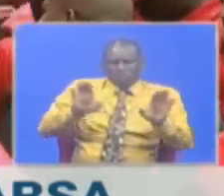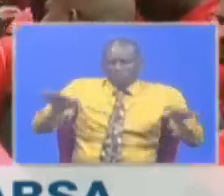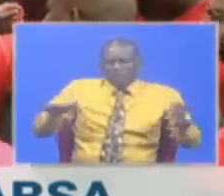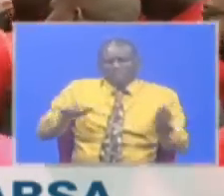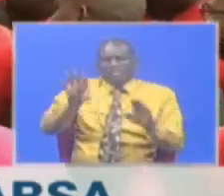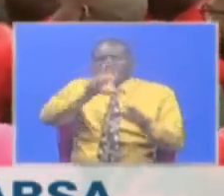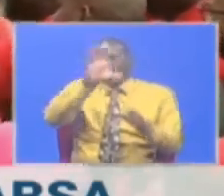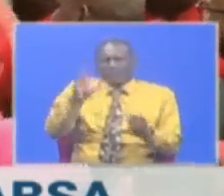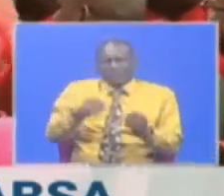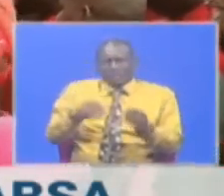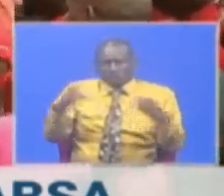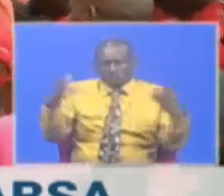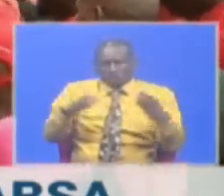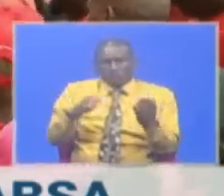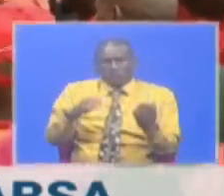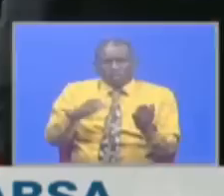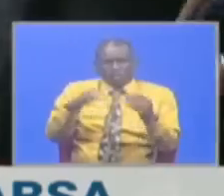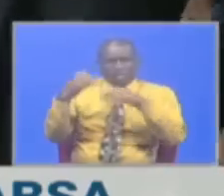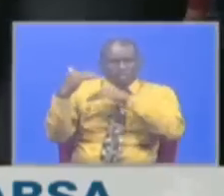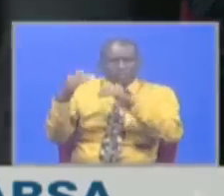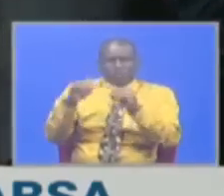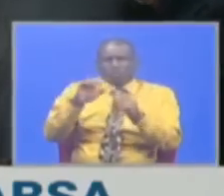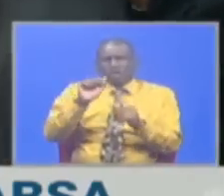Limited to Absa Group Limited.